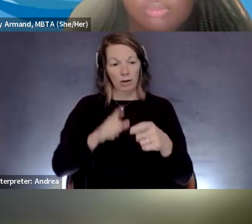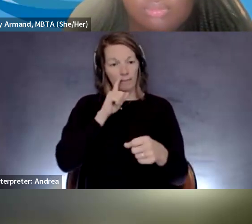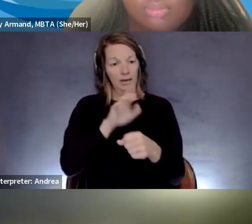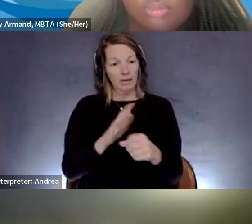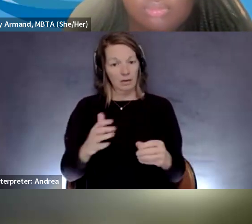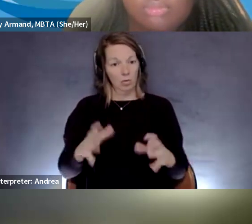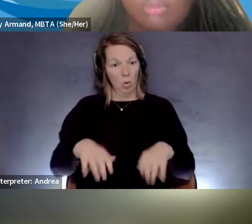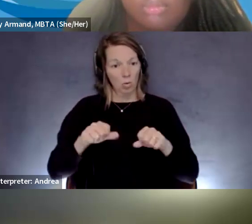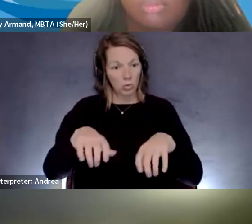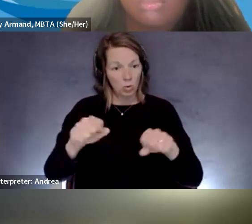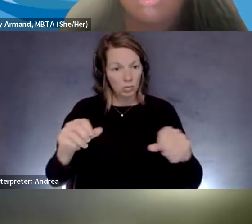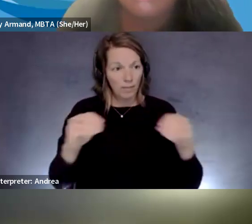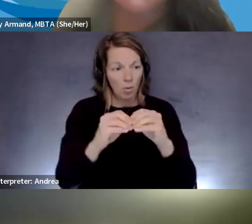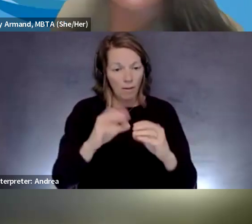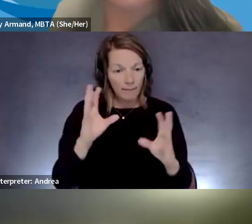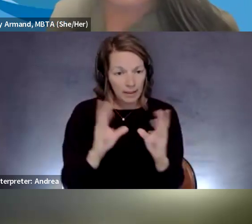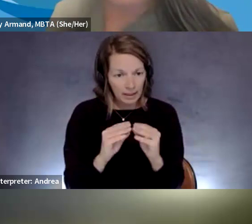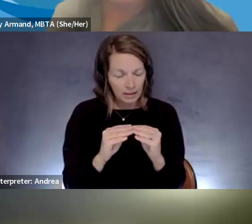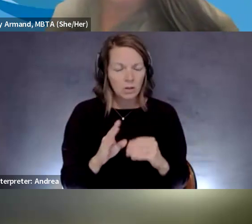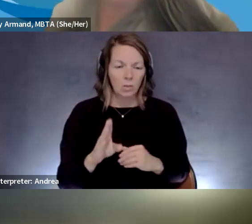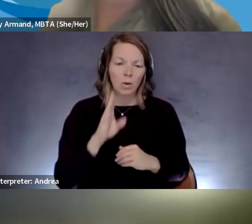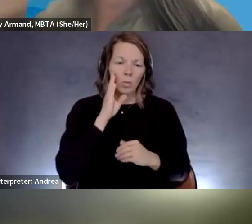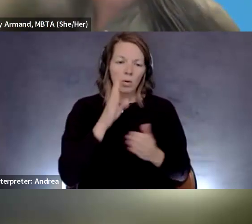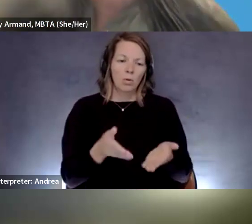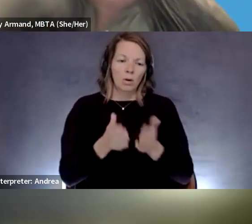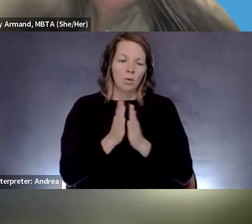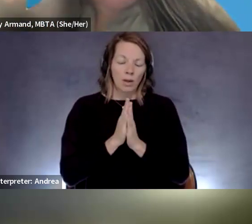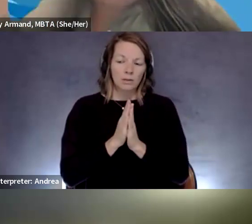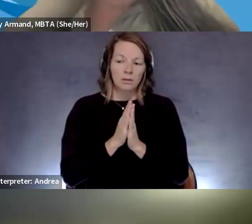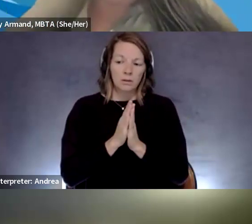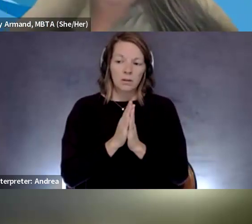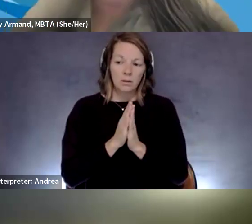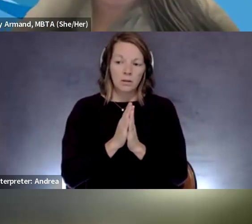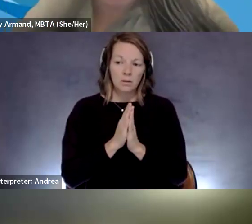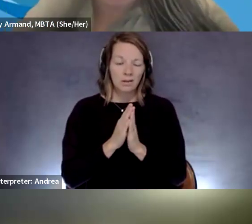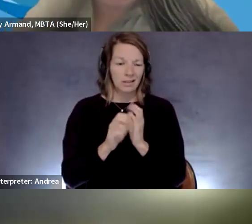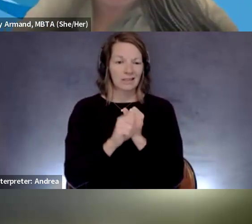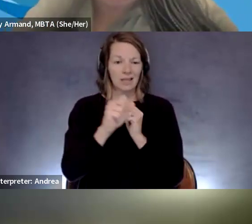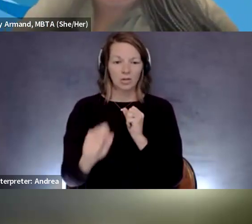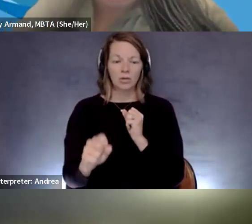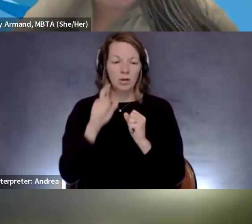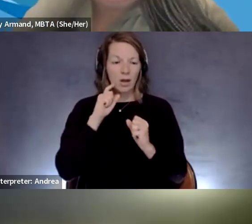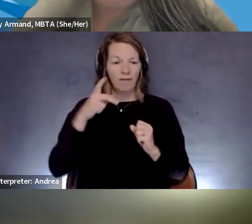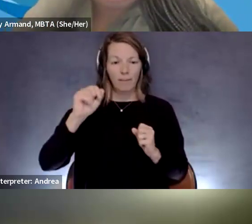more meetings. We will request an extension of the